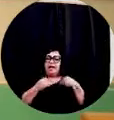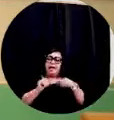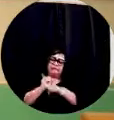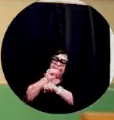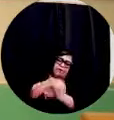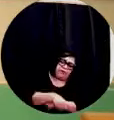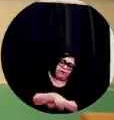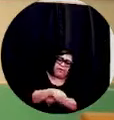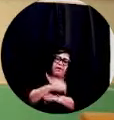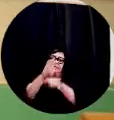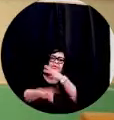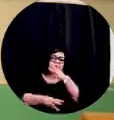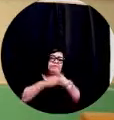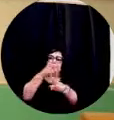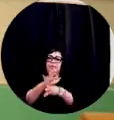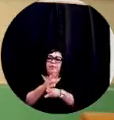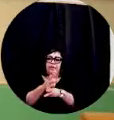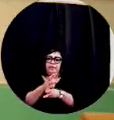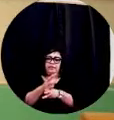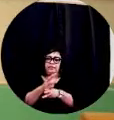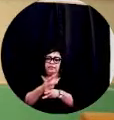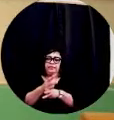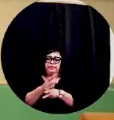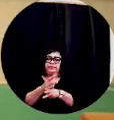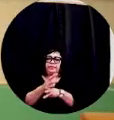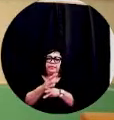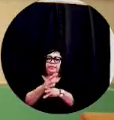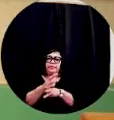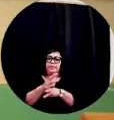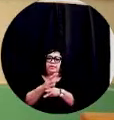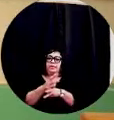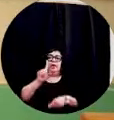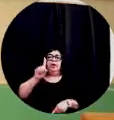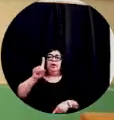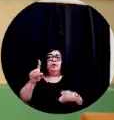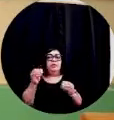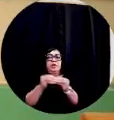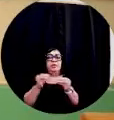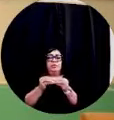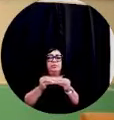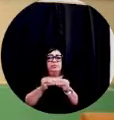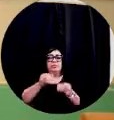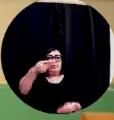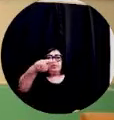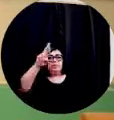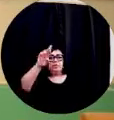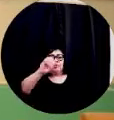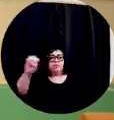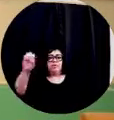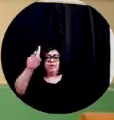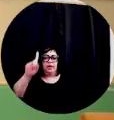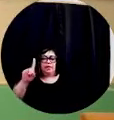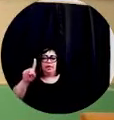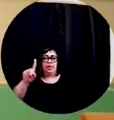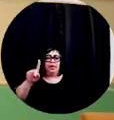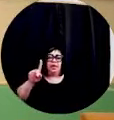world. Another, maybe one more Greek for you. The Greek word for victory is